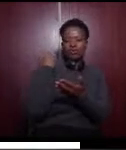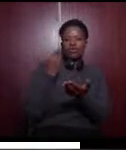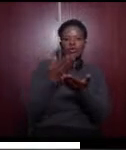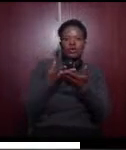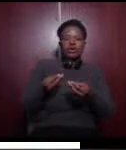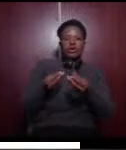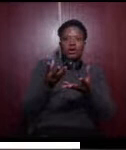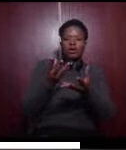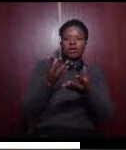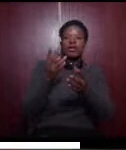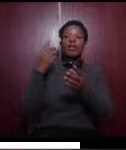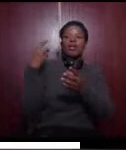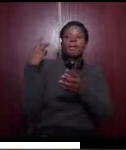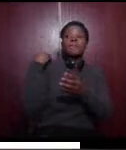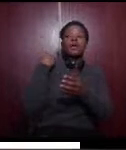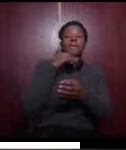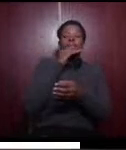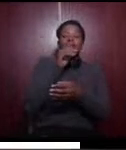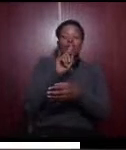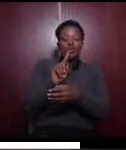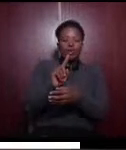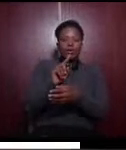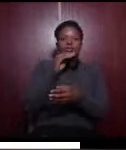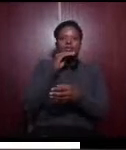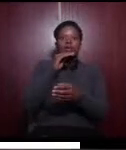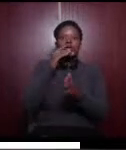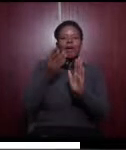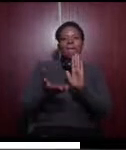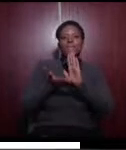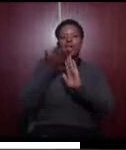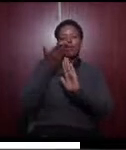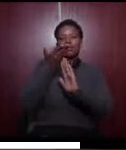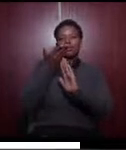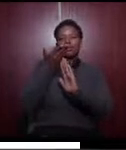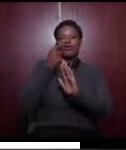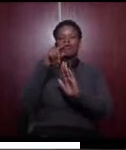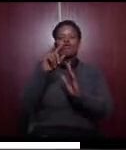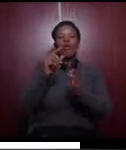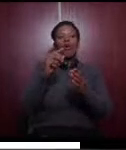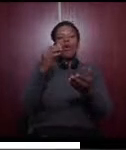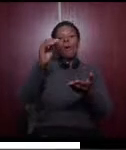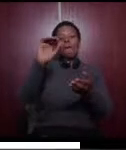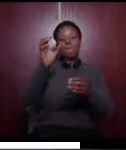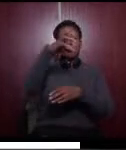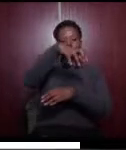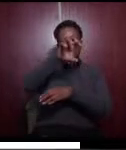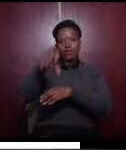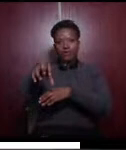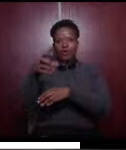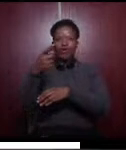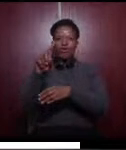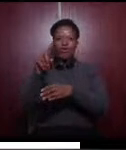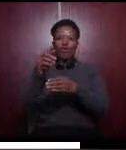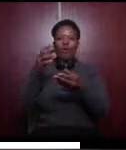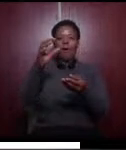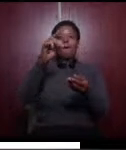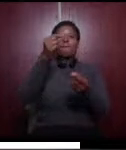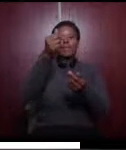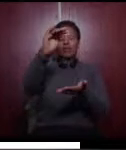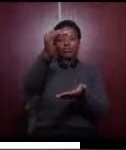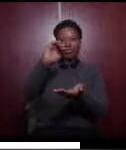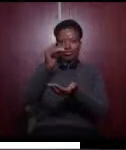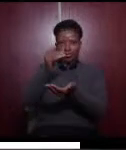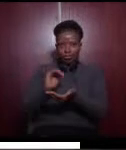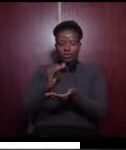of a minister is outdated as per the current provisions in the Fundraising Act. And clause 2 of the bill seeks to